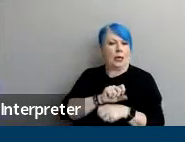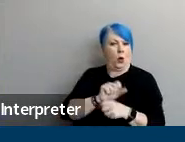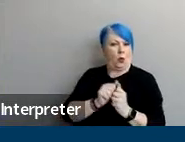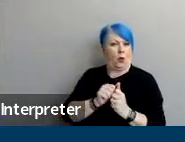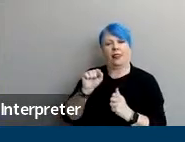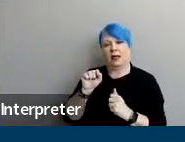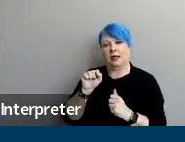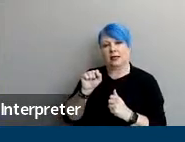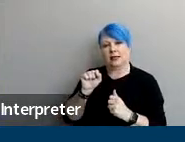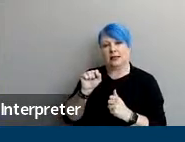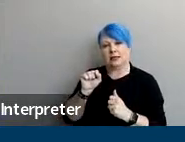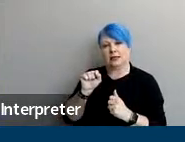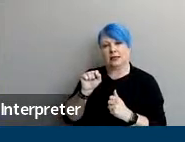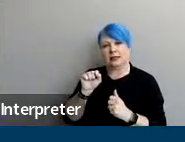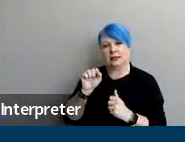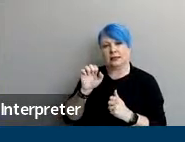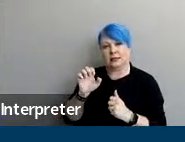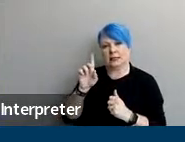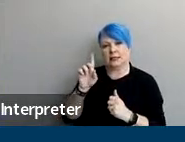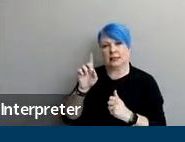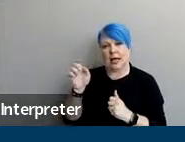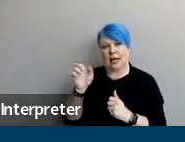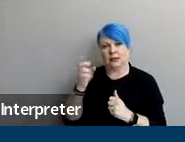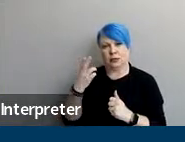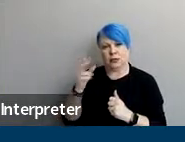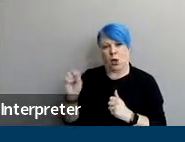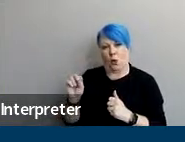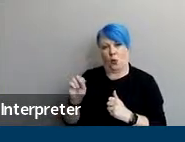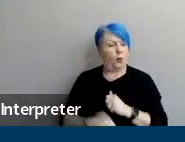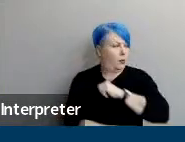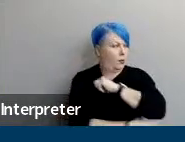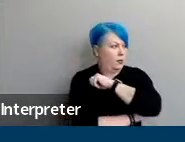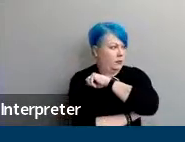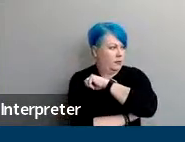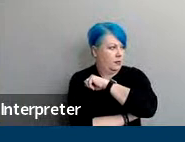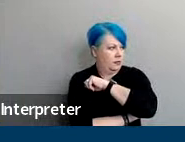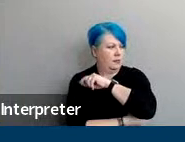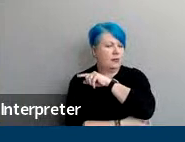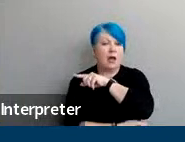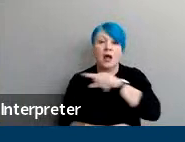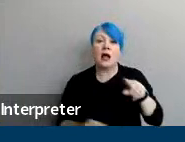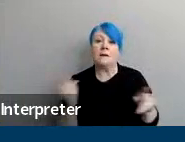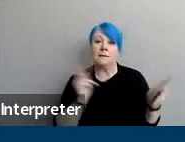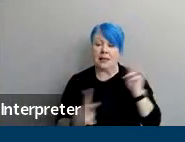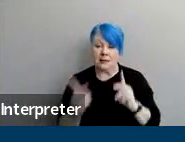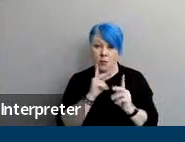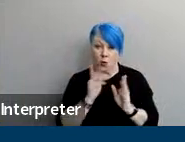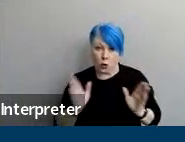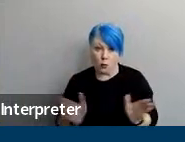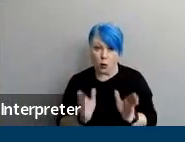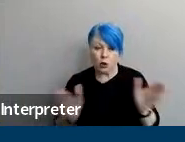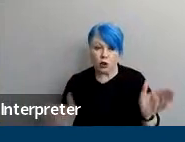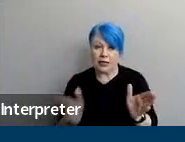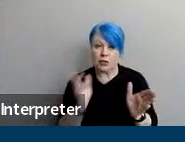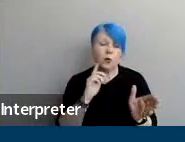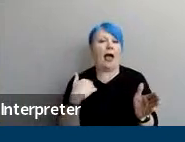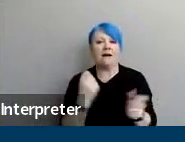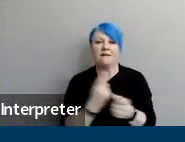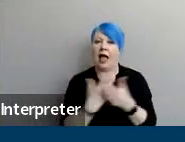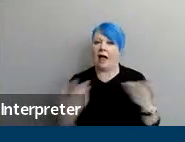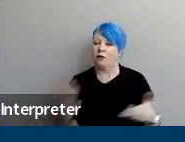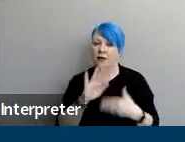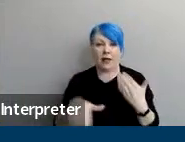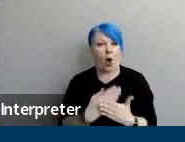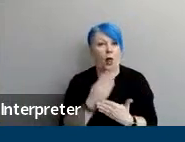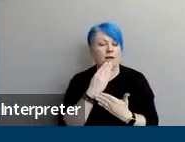Unfair to, first of all, it was scapegoats, they're pushing it. And then they're also pushing to make sure